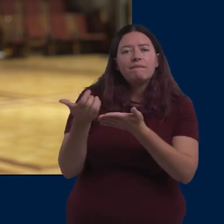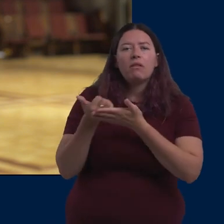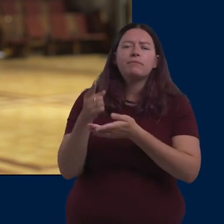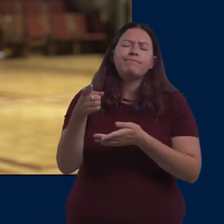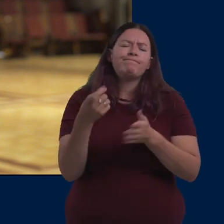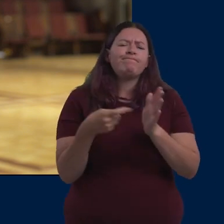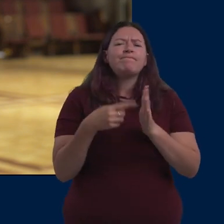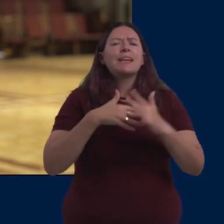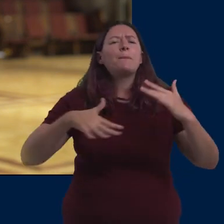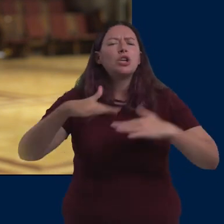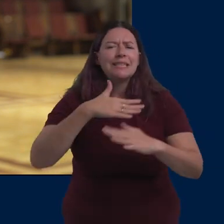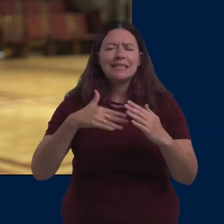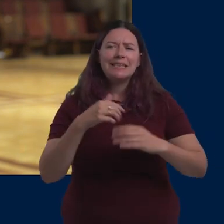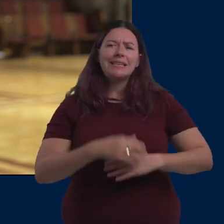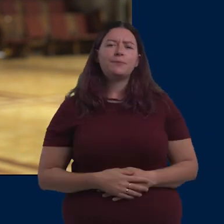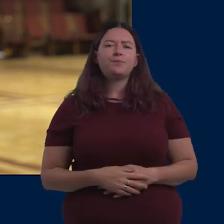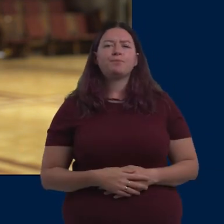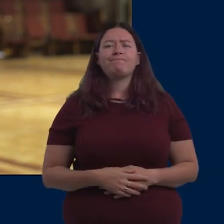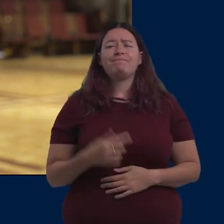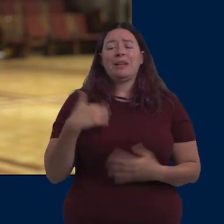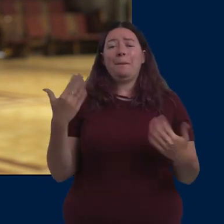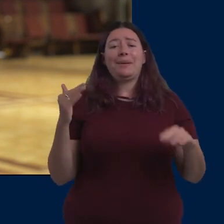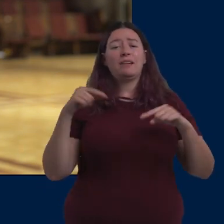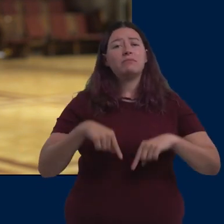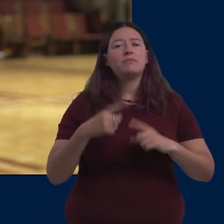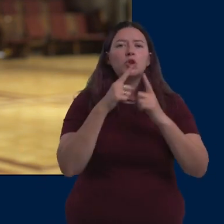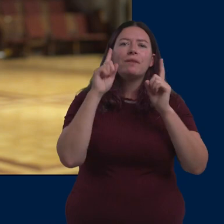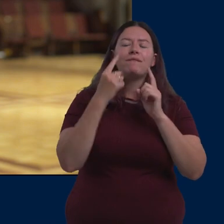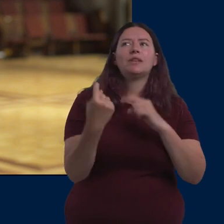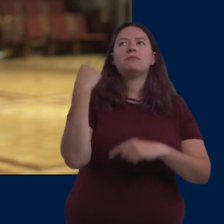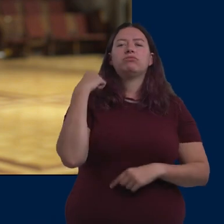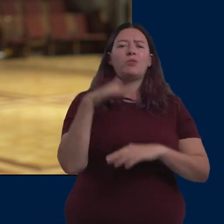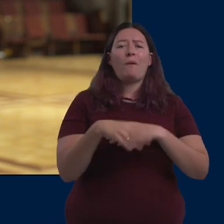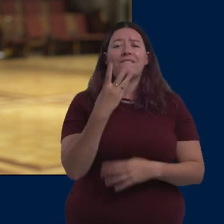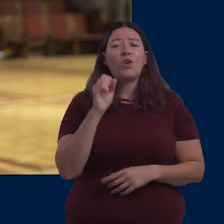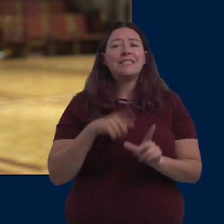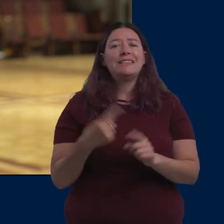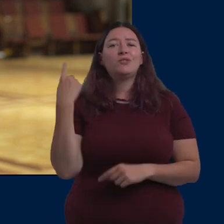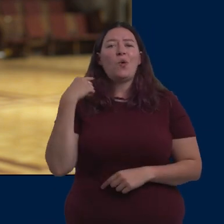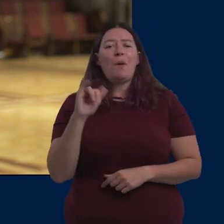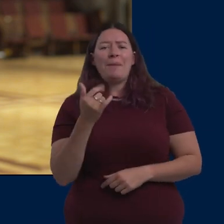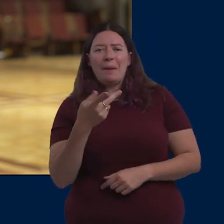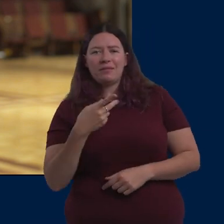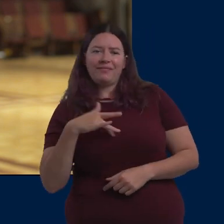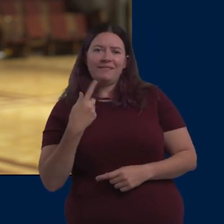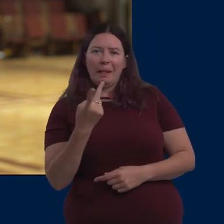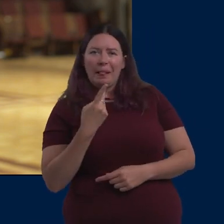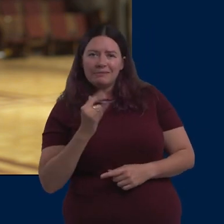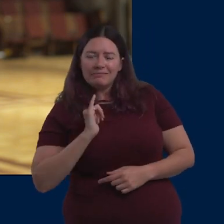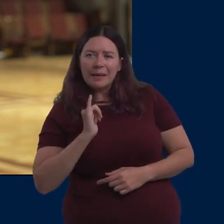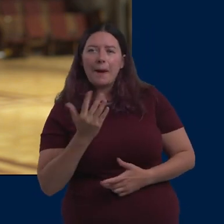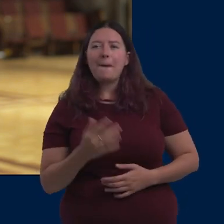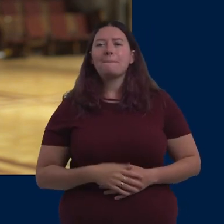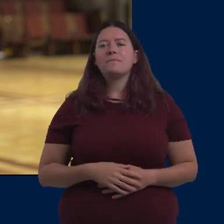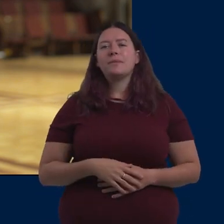community. Some of you might be feeling the way I felt when I arrived at university. Sadly, that was over 40 years ago, but some things will never